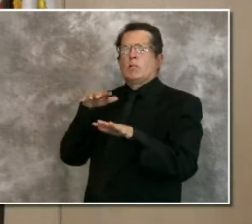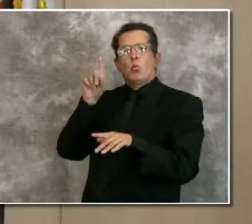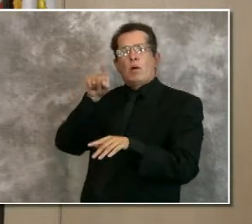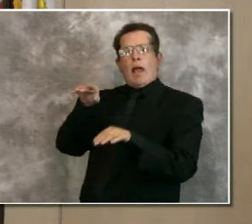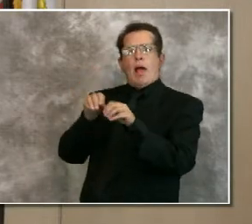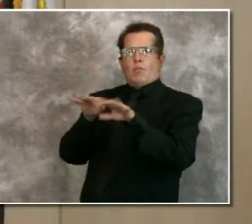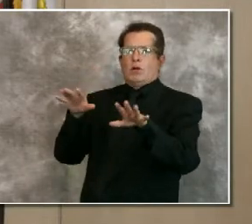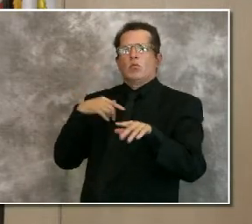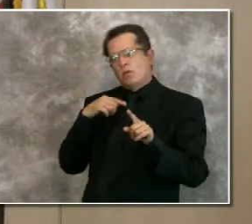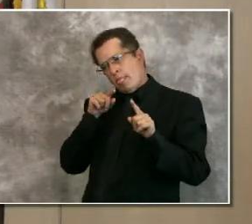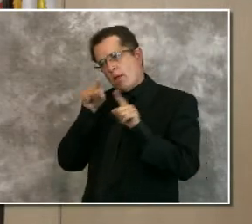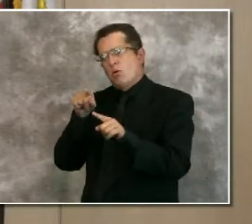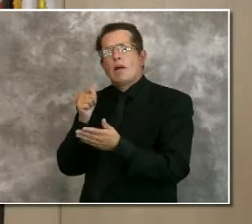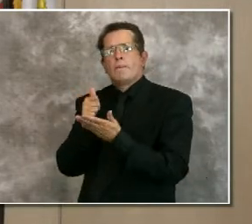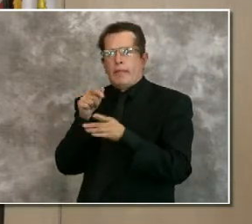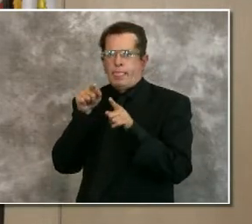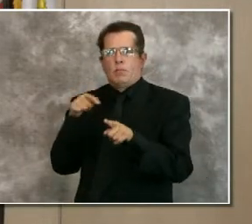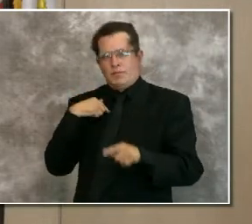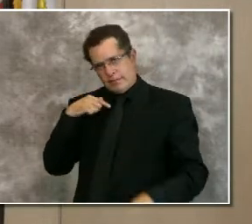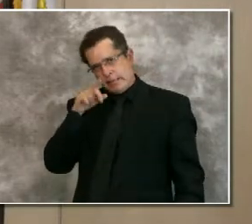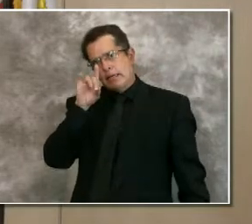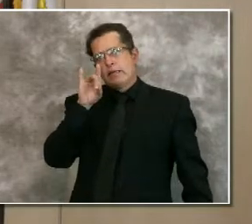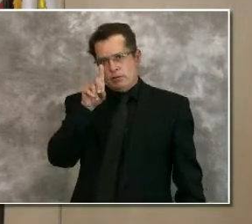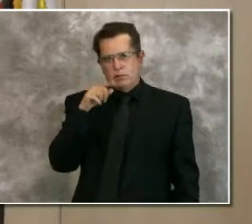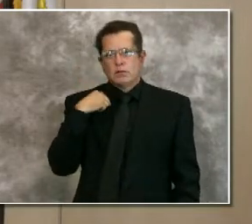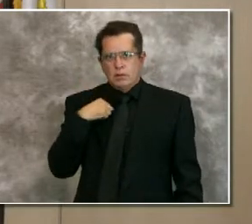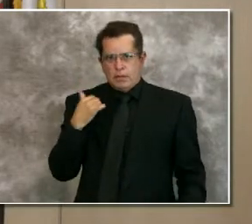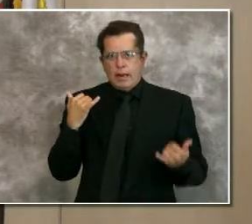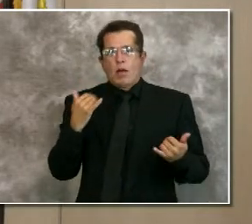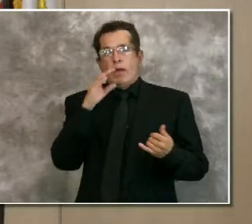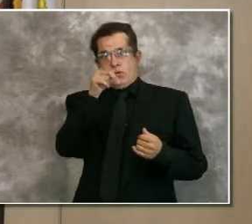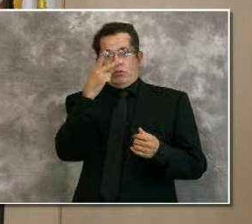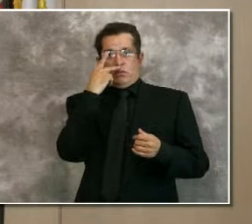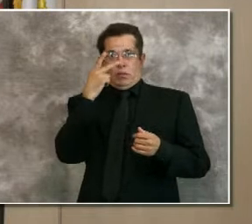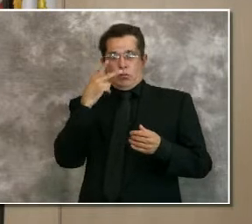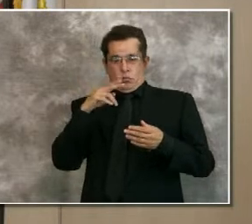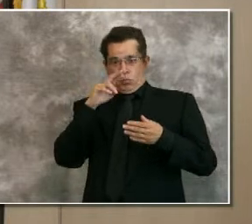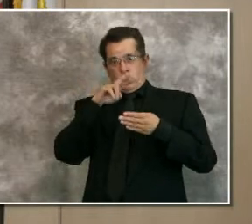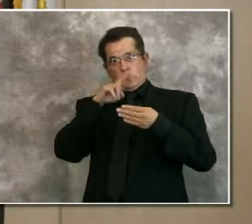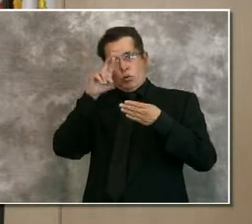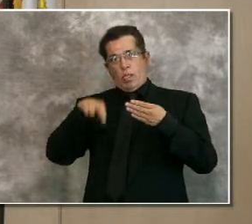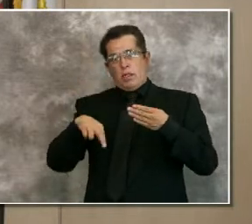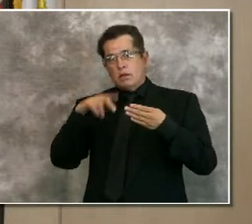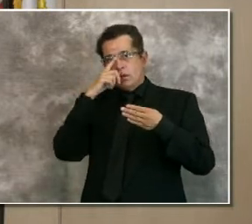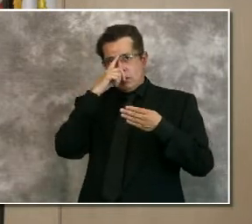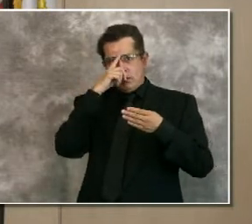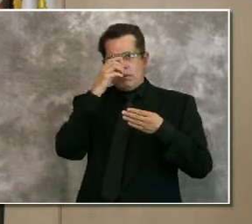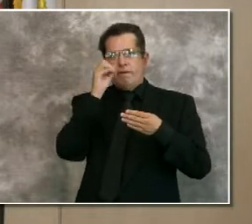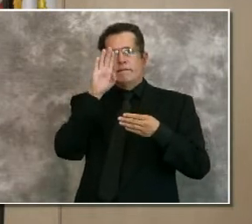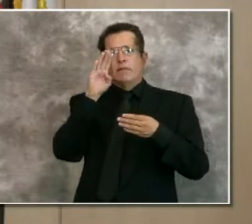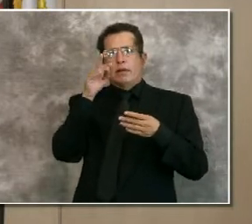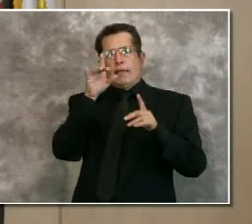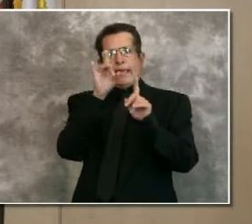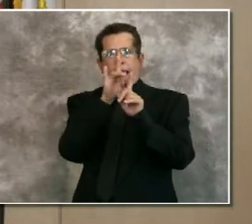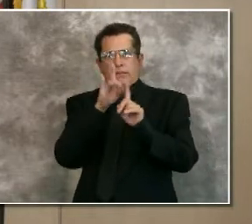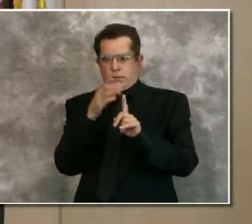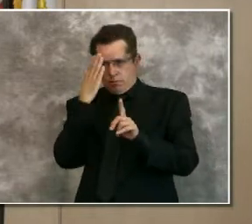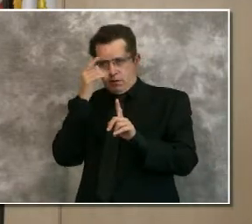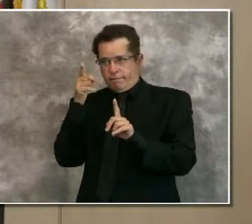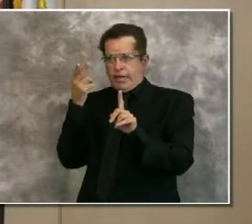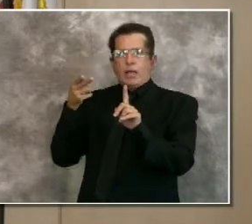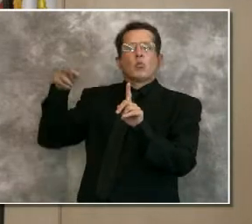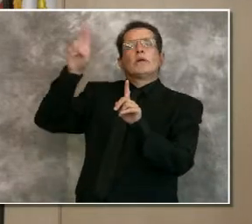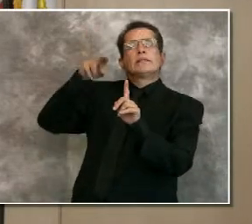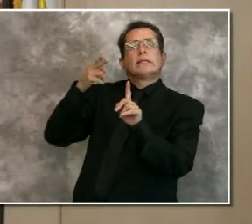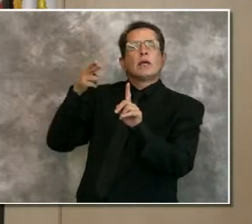And as you are seeing here today, as a result of the number of cases increasing, and as